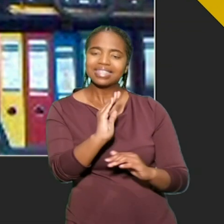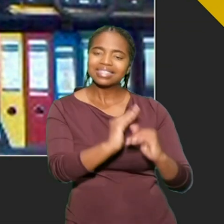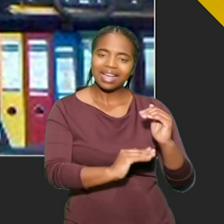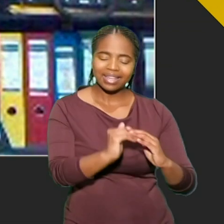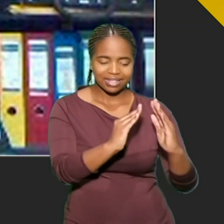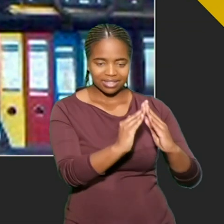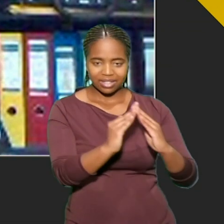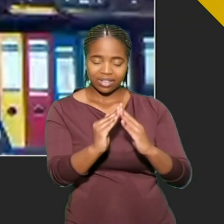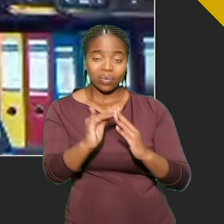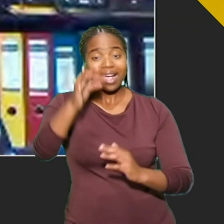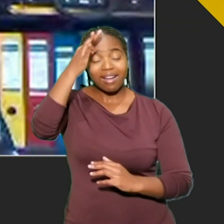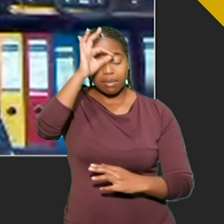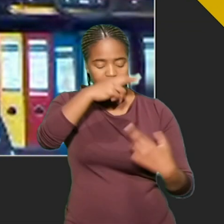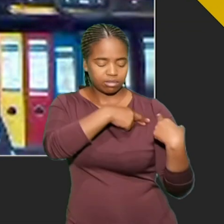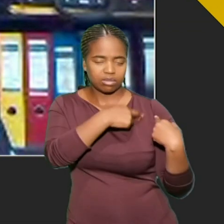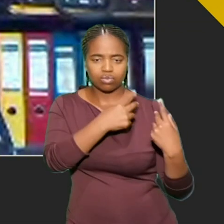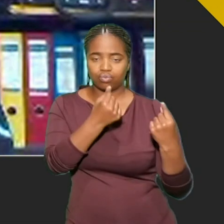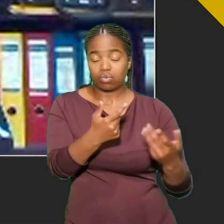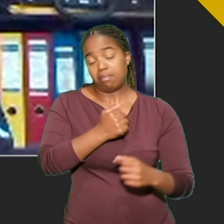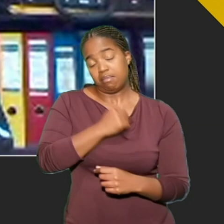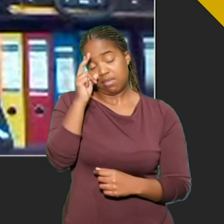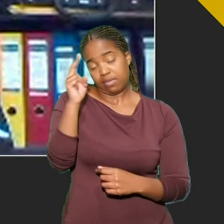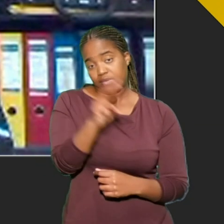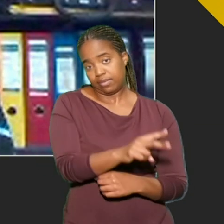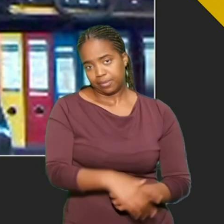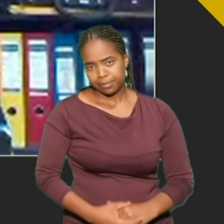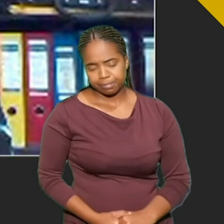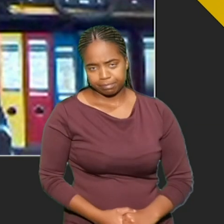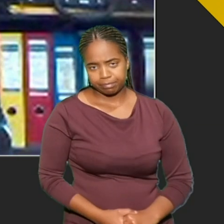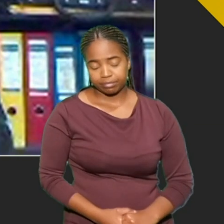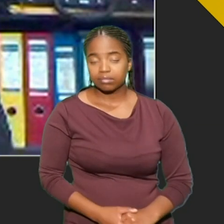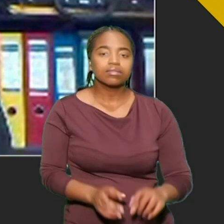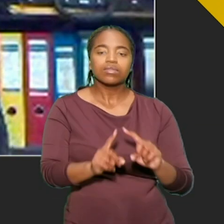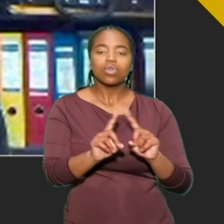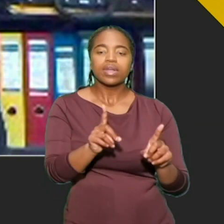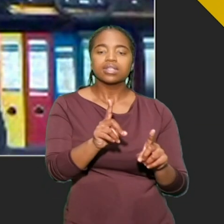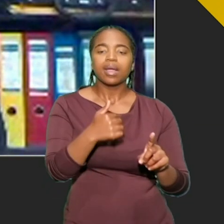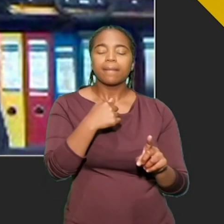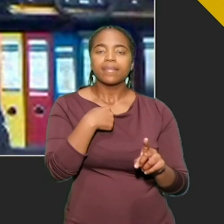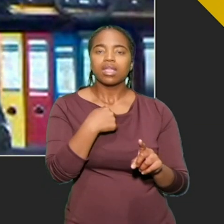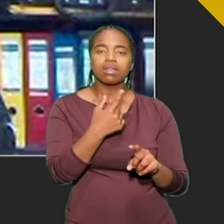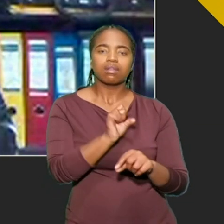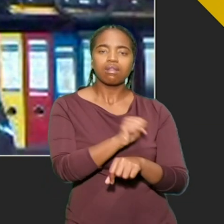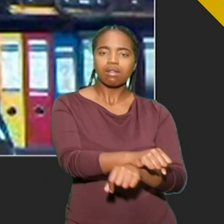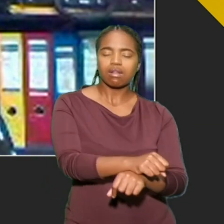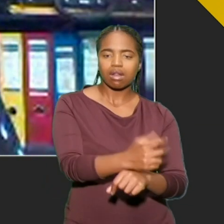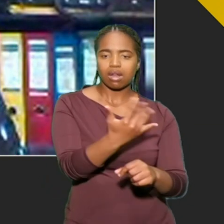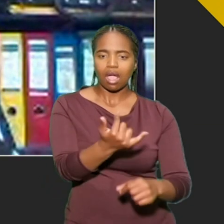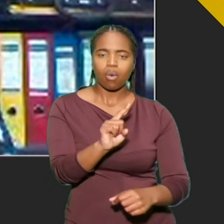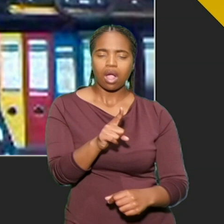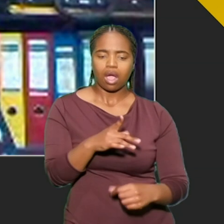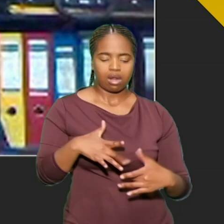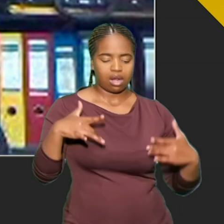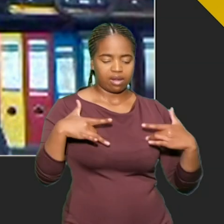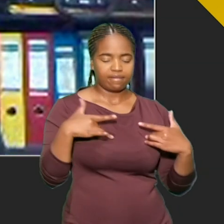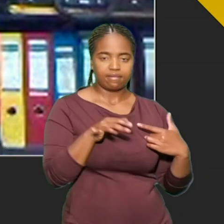state's responsibility to do so, in my view. That's my opinion. And it's not to be left to the people to say, can I afford to live here or there